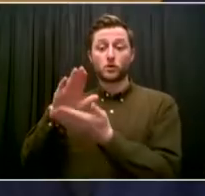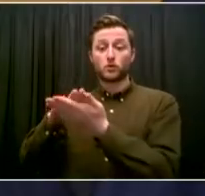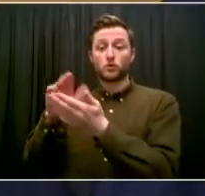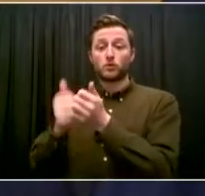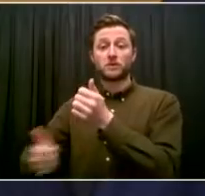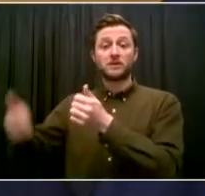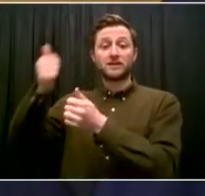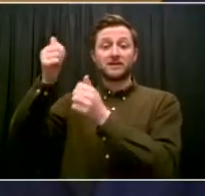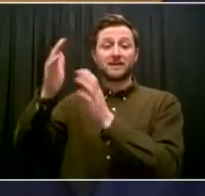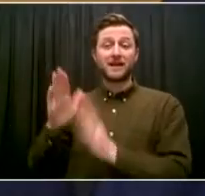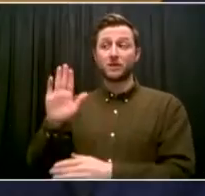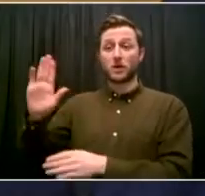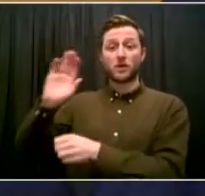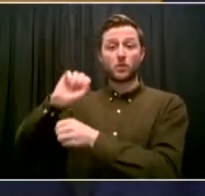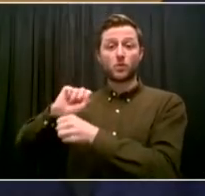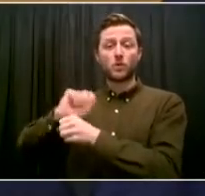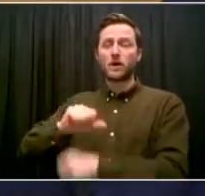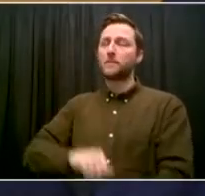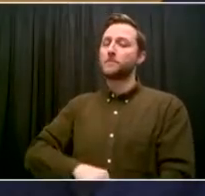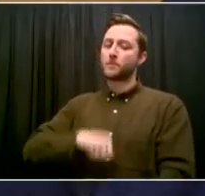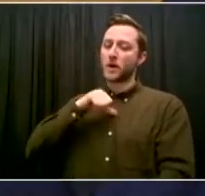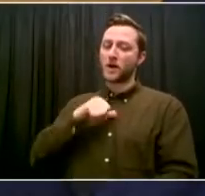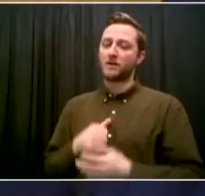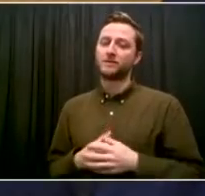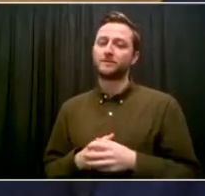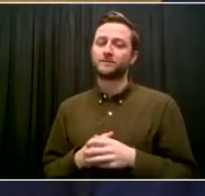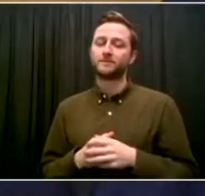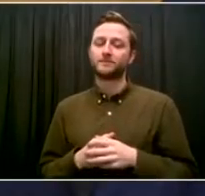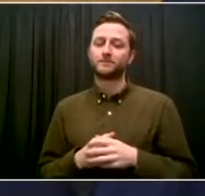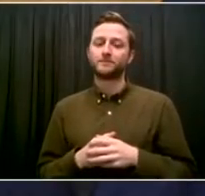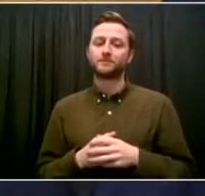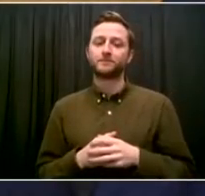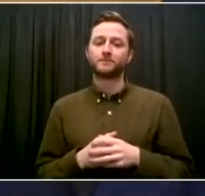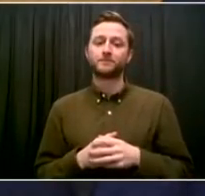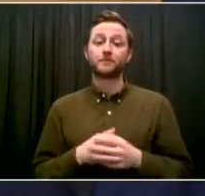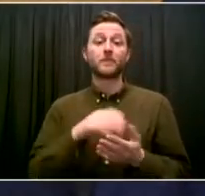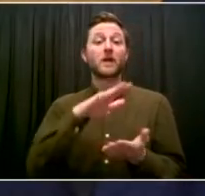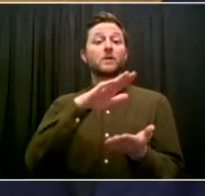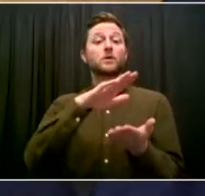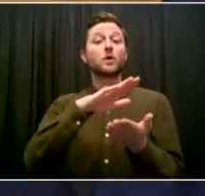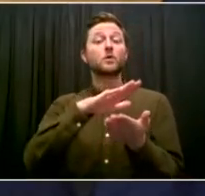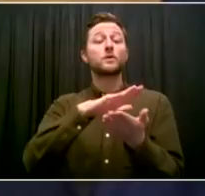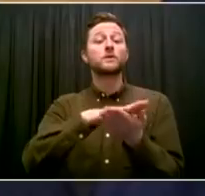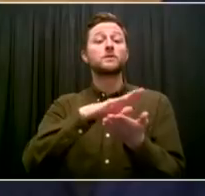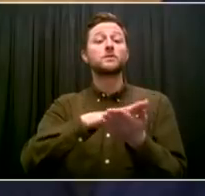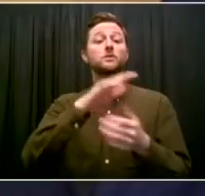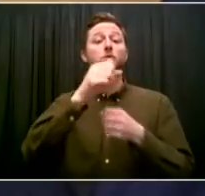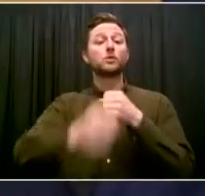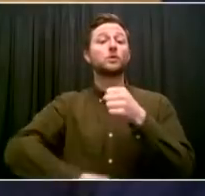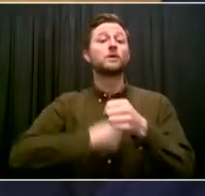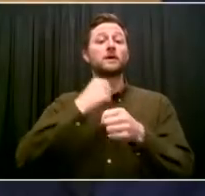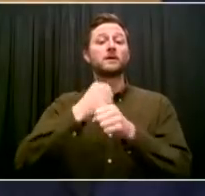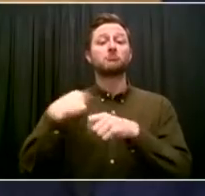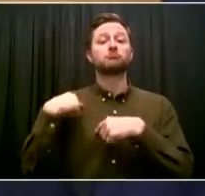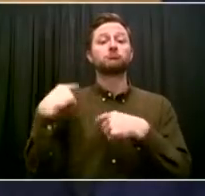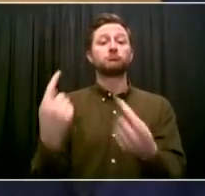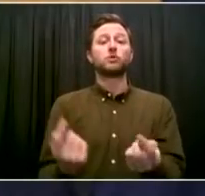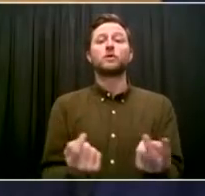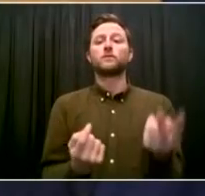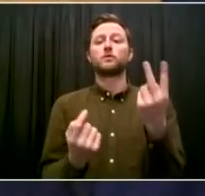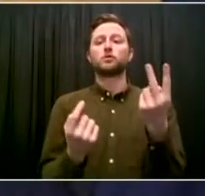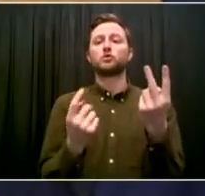two big changes during the school year that brought about the success we believe we're witnessing now. Number one,